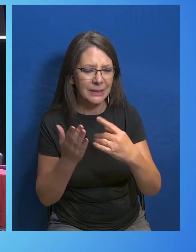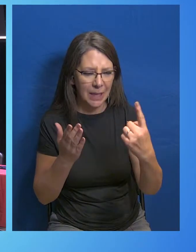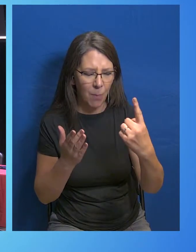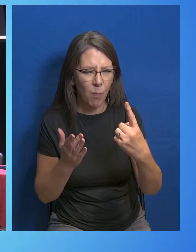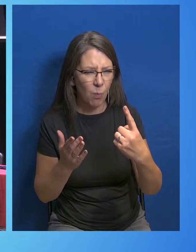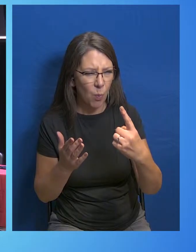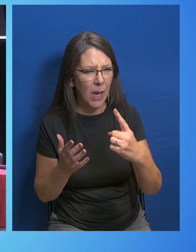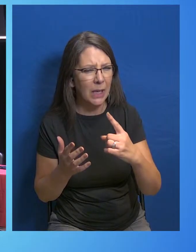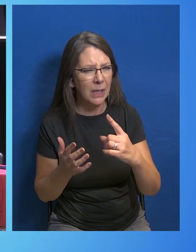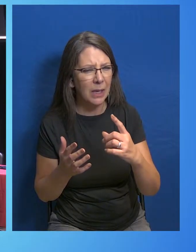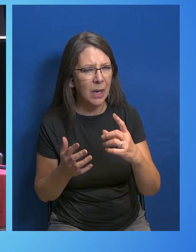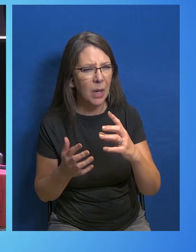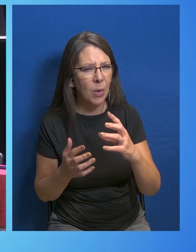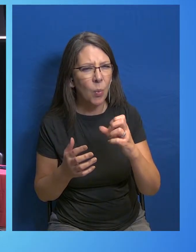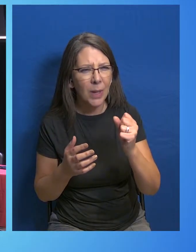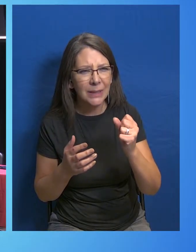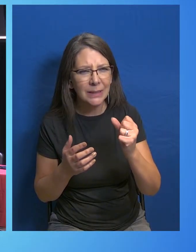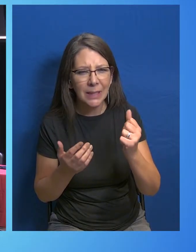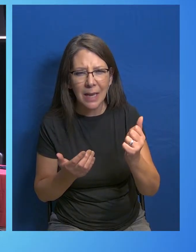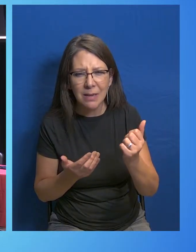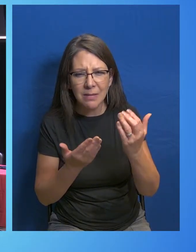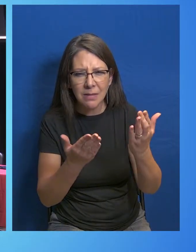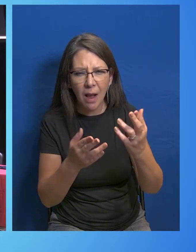nominated, I believe, Lynn.